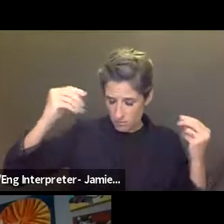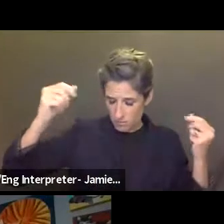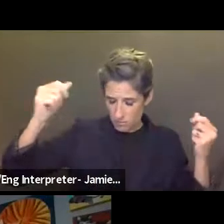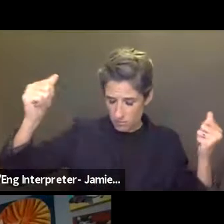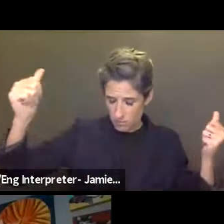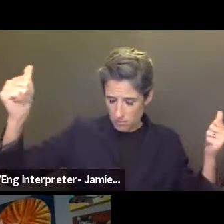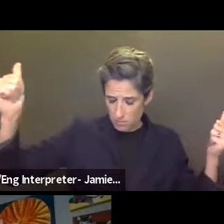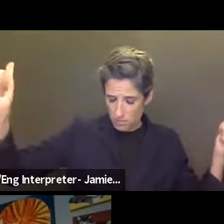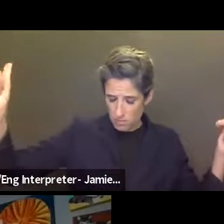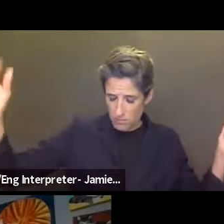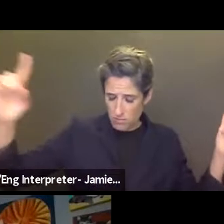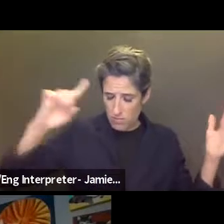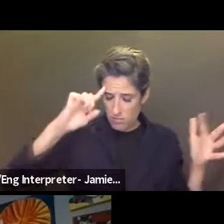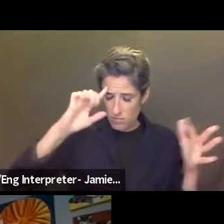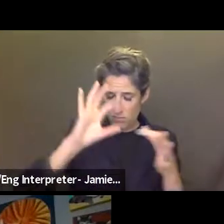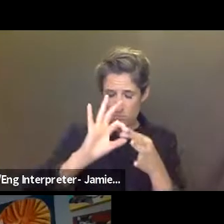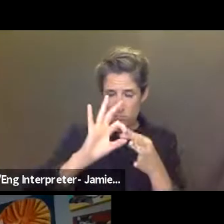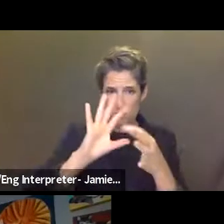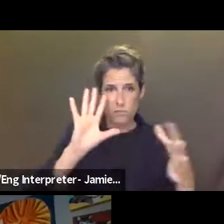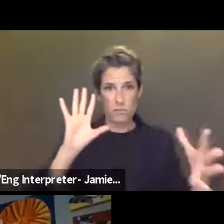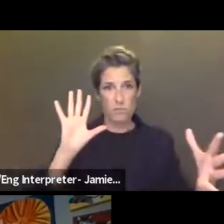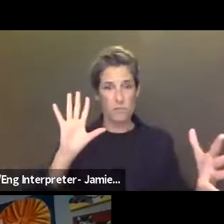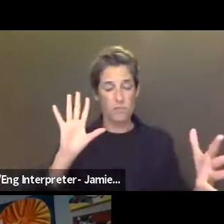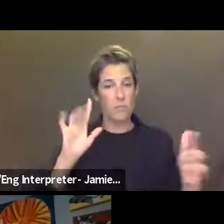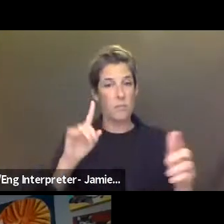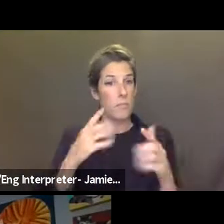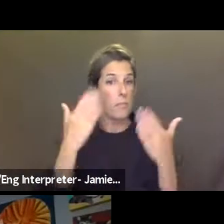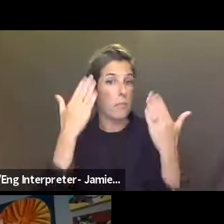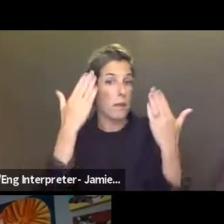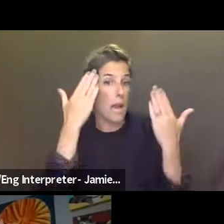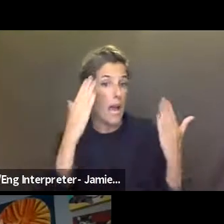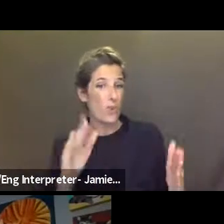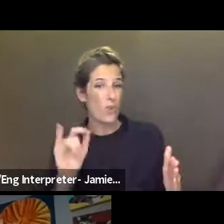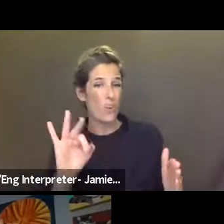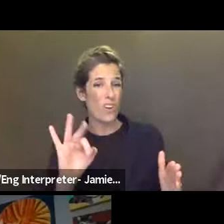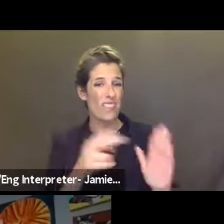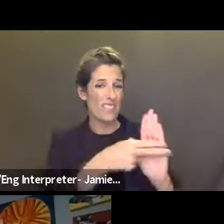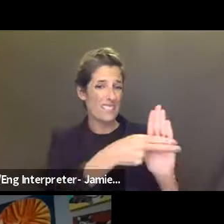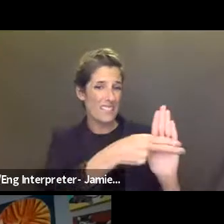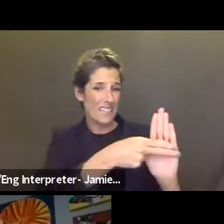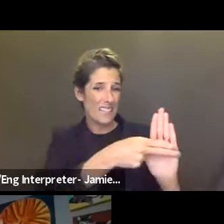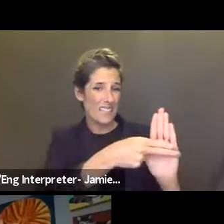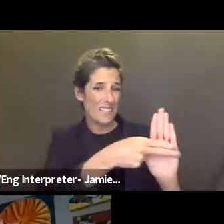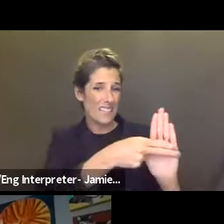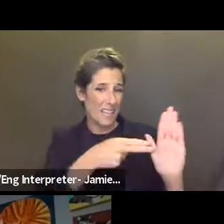But I don't know that would be mending.